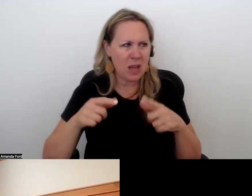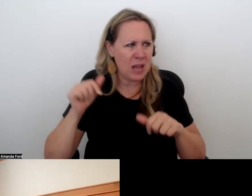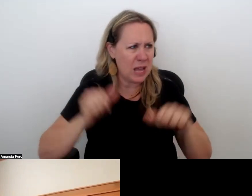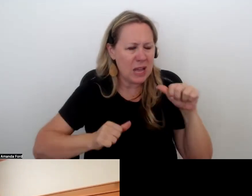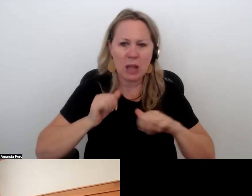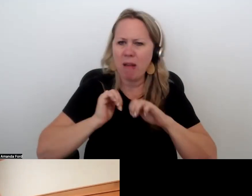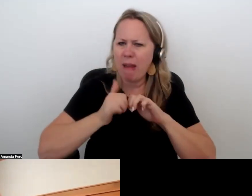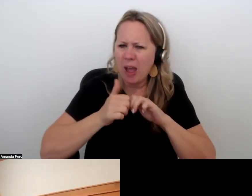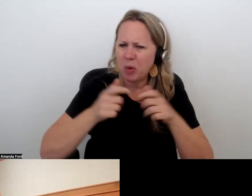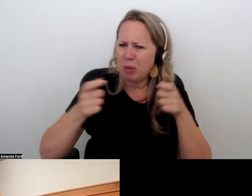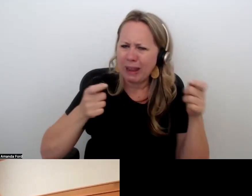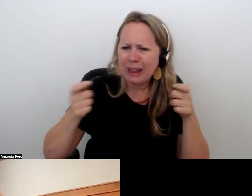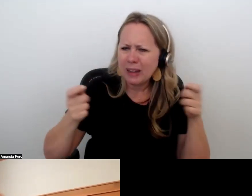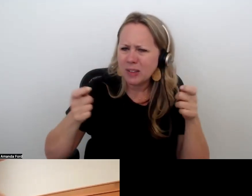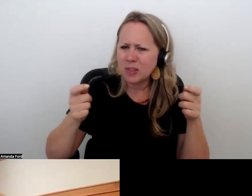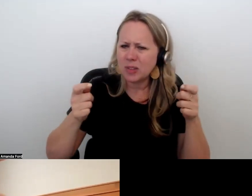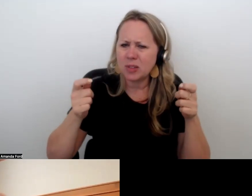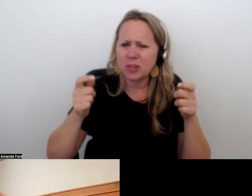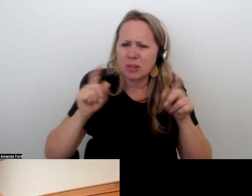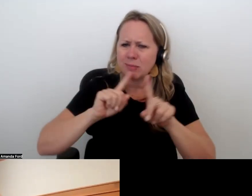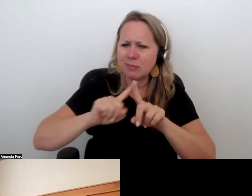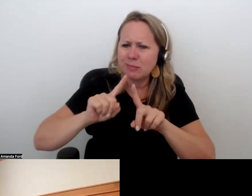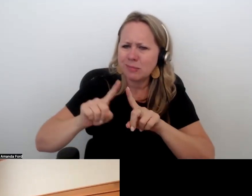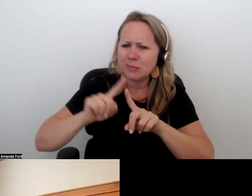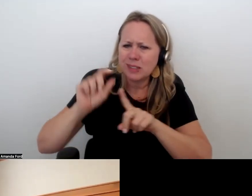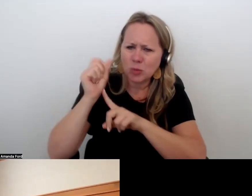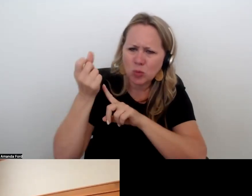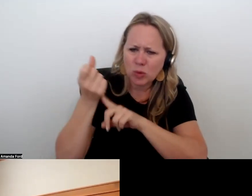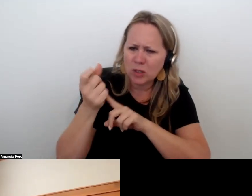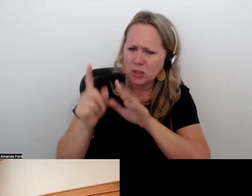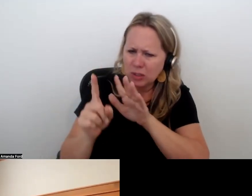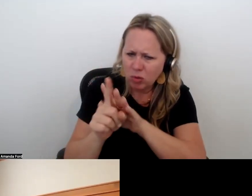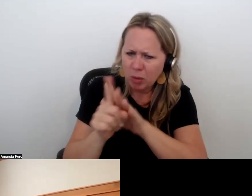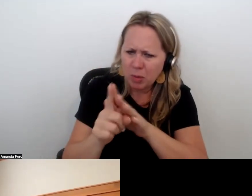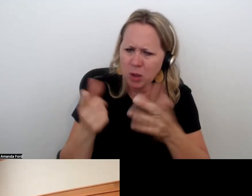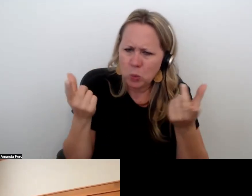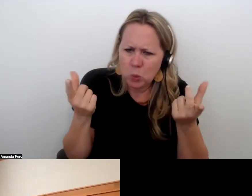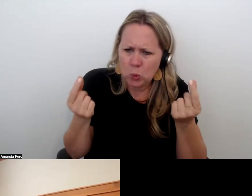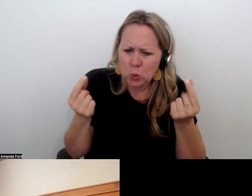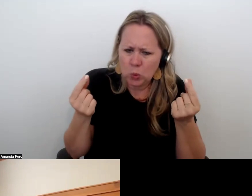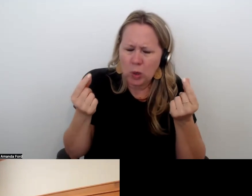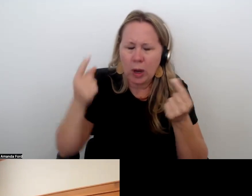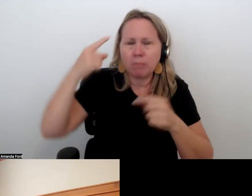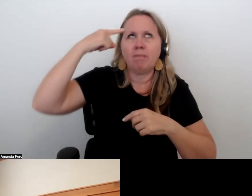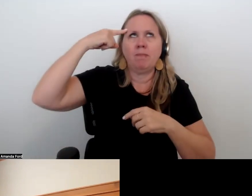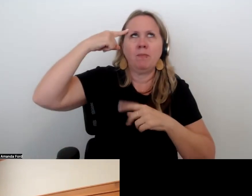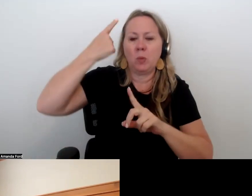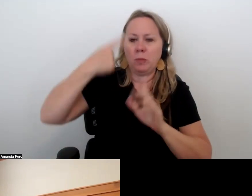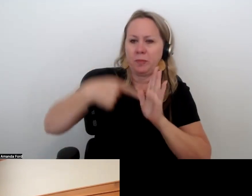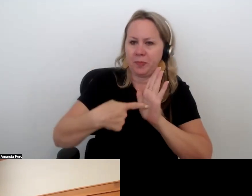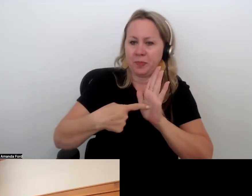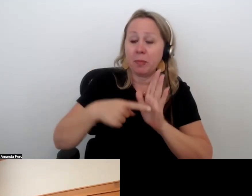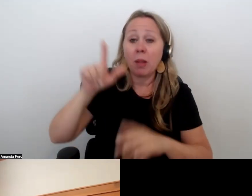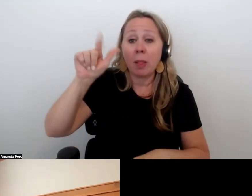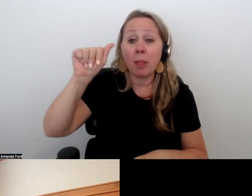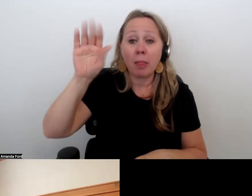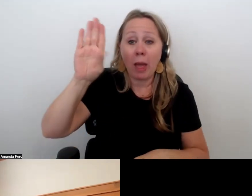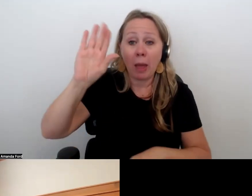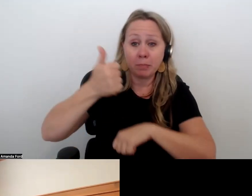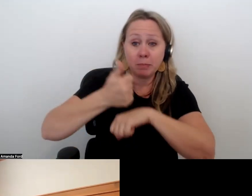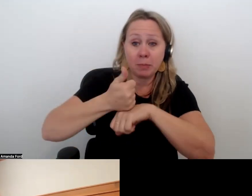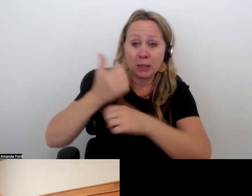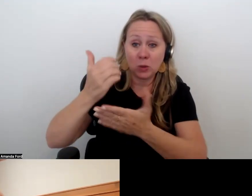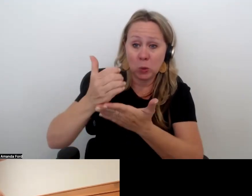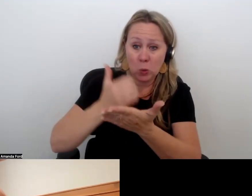handle various scenarios that might come up. And I'm thinking particularly in lab-based courses. I